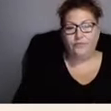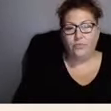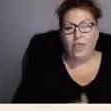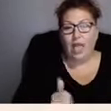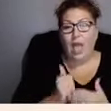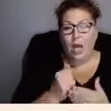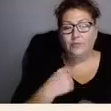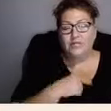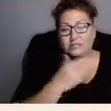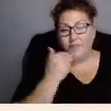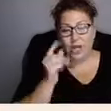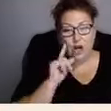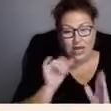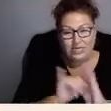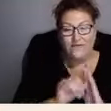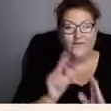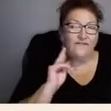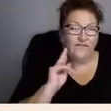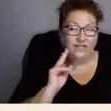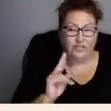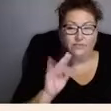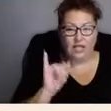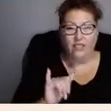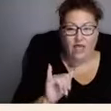identify victims and trafficking trends.